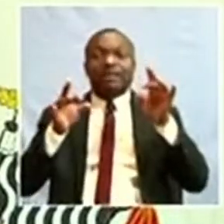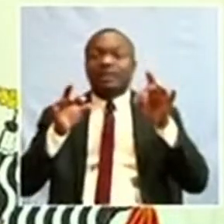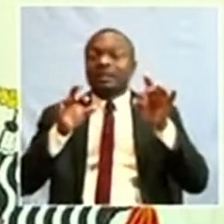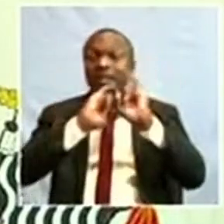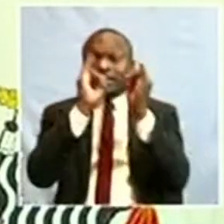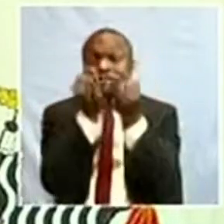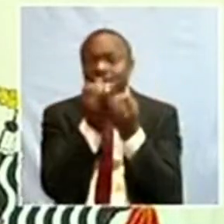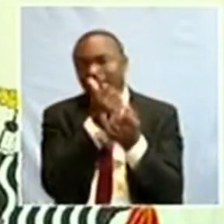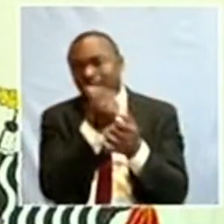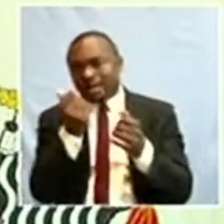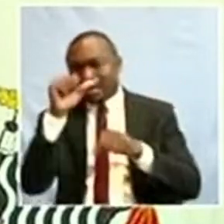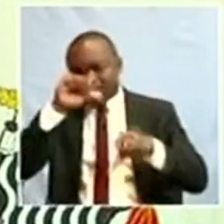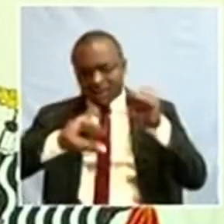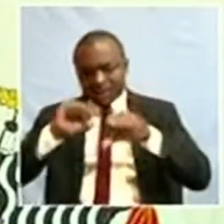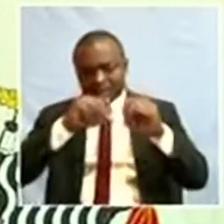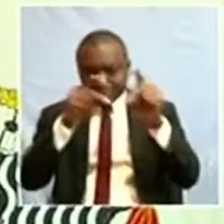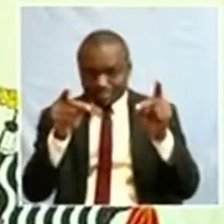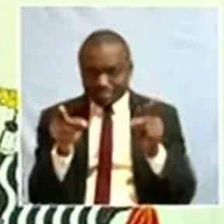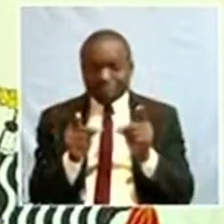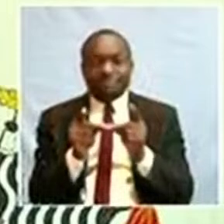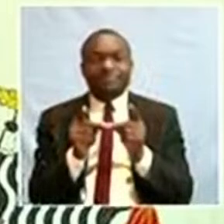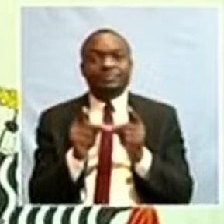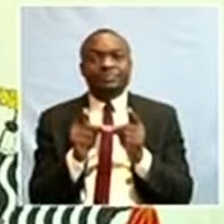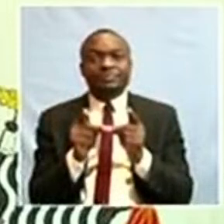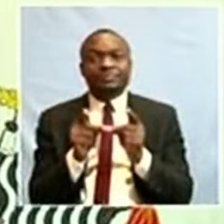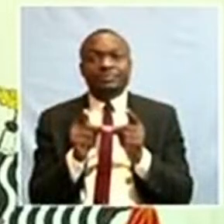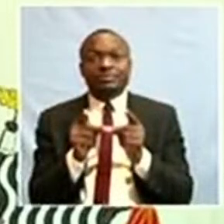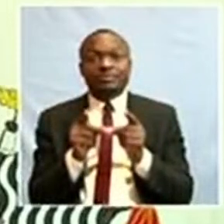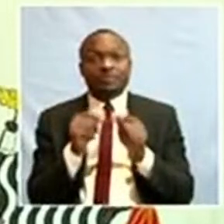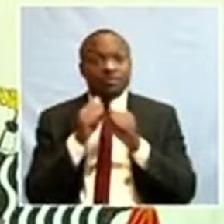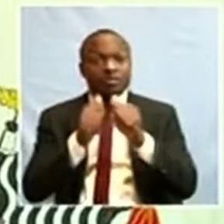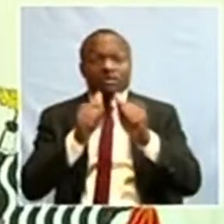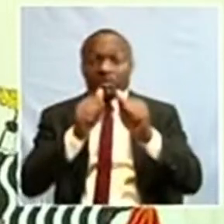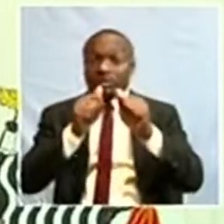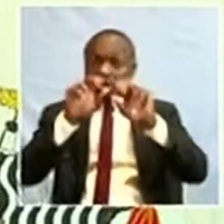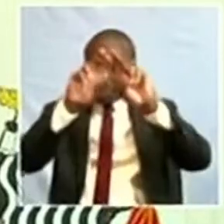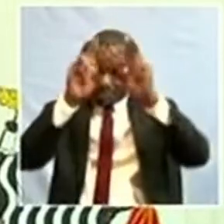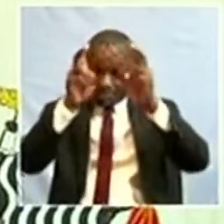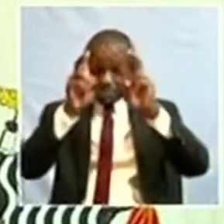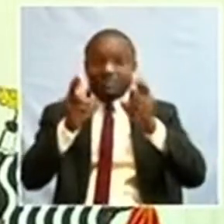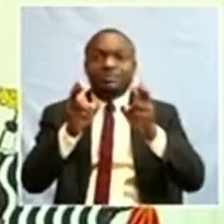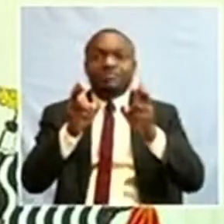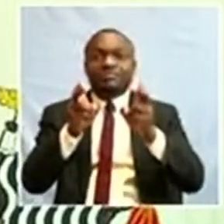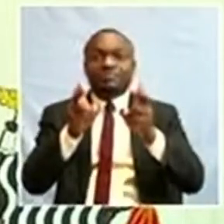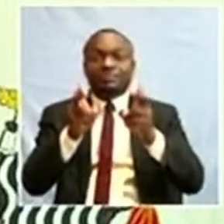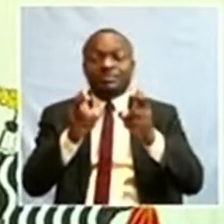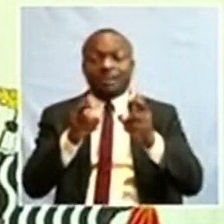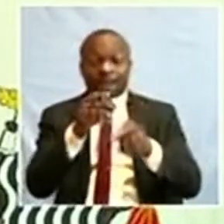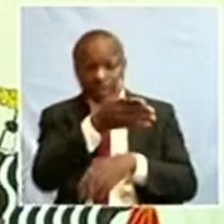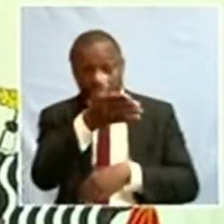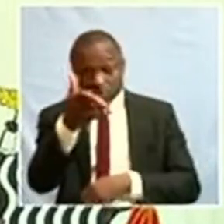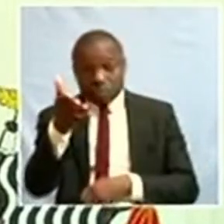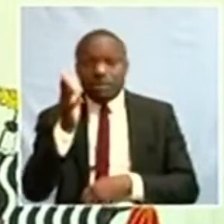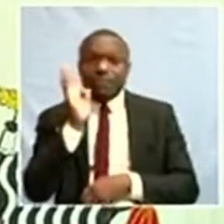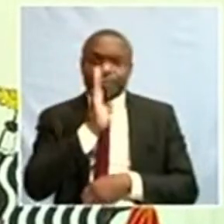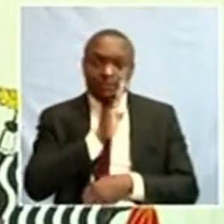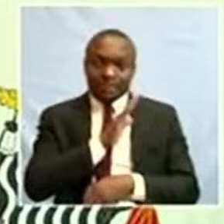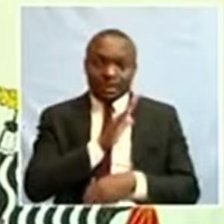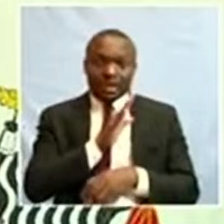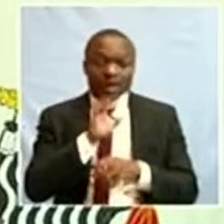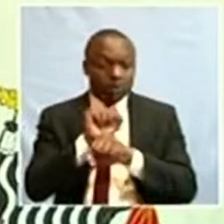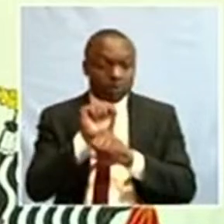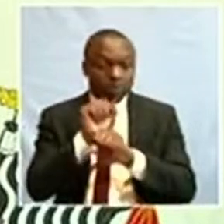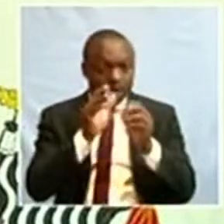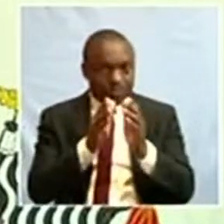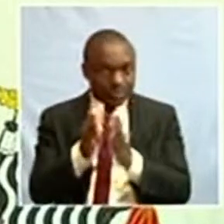types, it could be profiling of subject matters or audit topics. So when those are done, the work plans